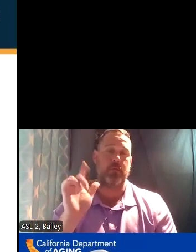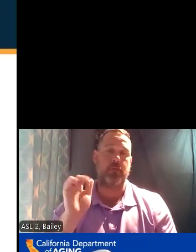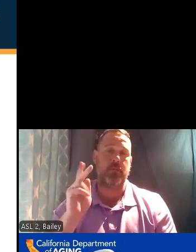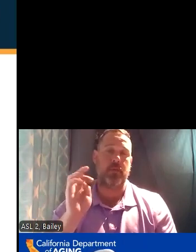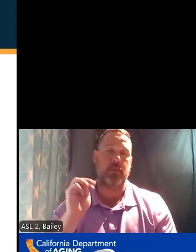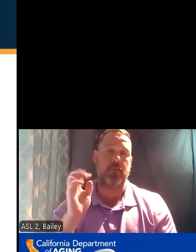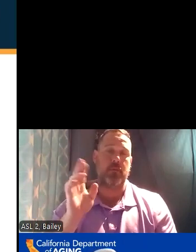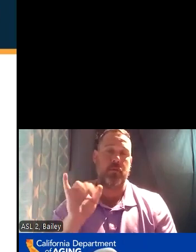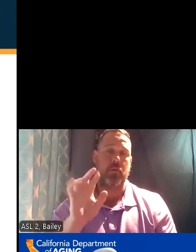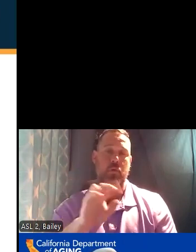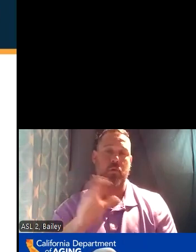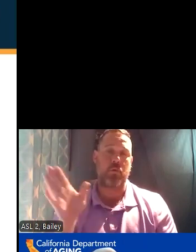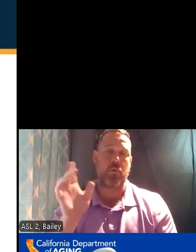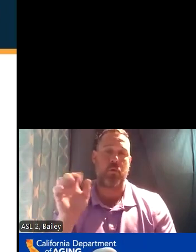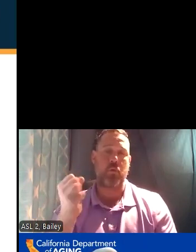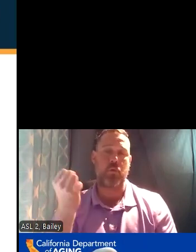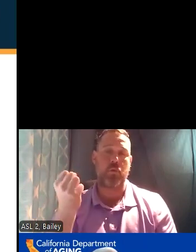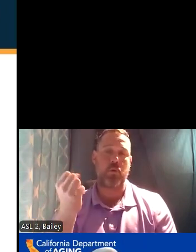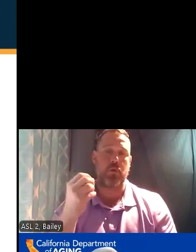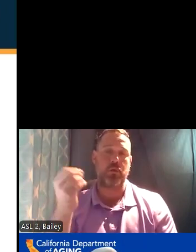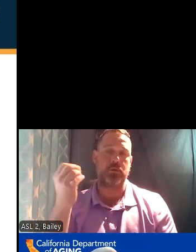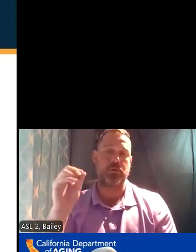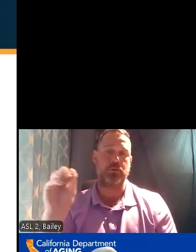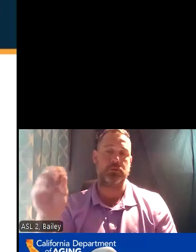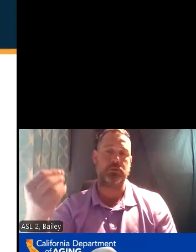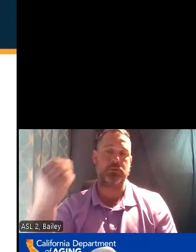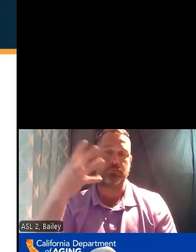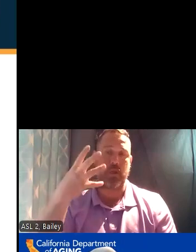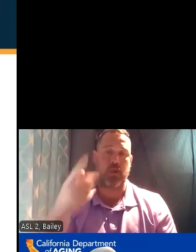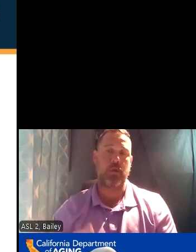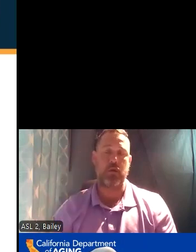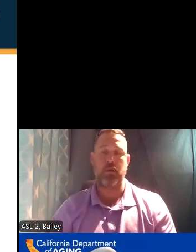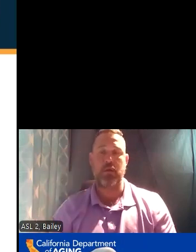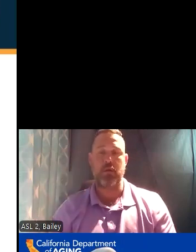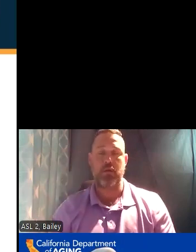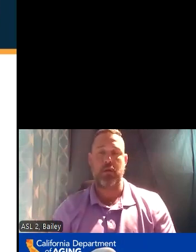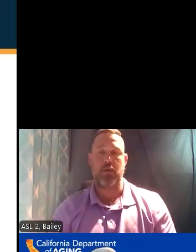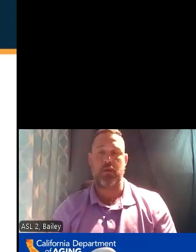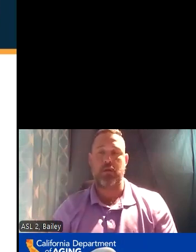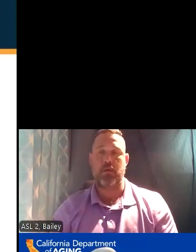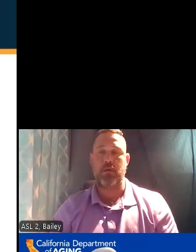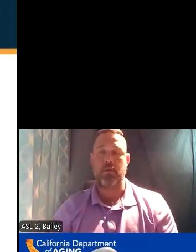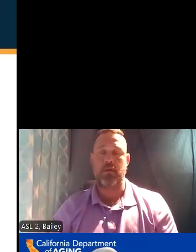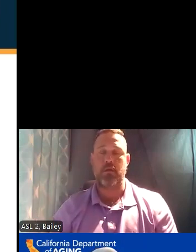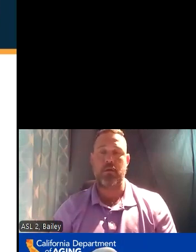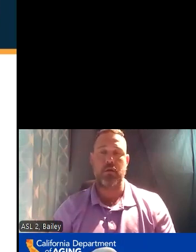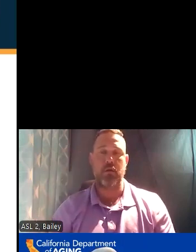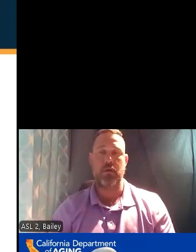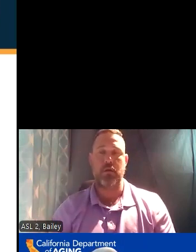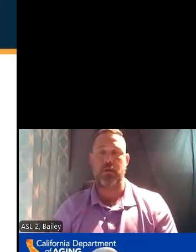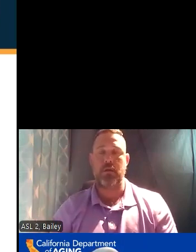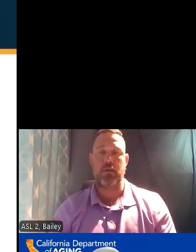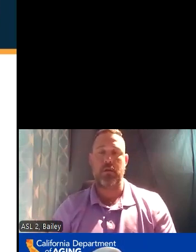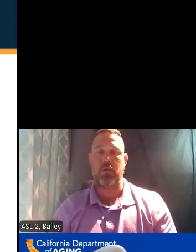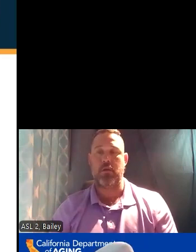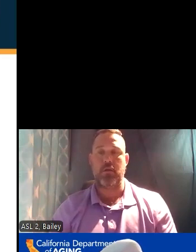You can just hold one moment. I will bring Catherine up. And of course, I can't find Catherine at